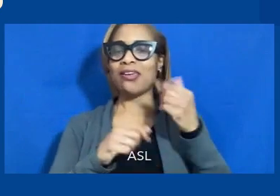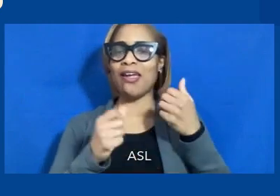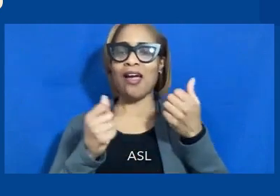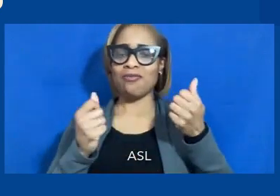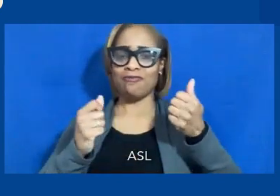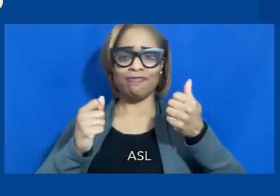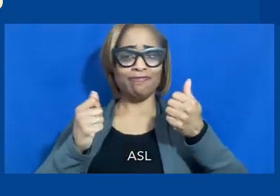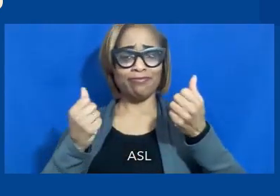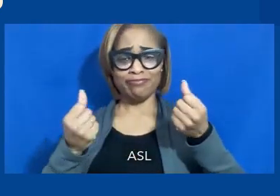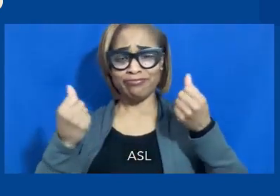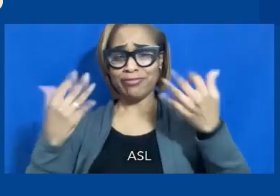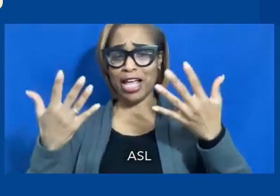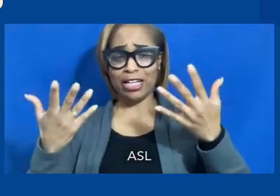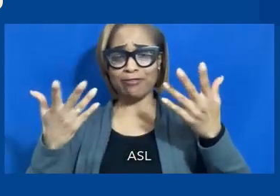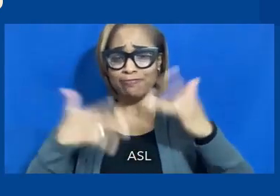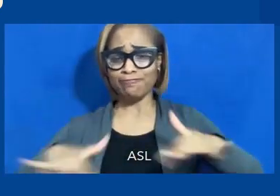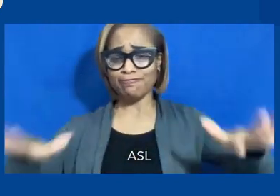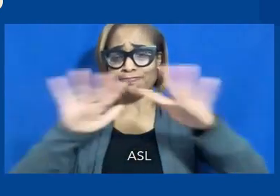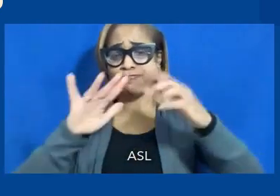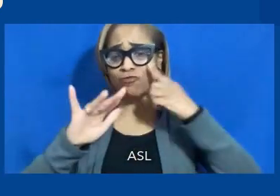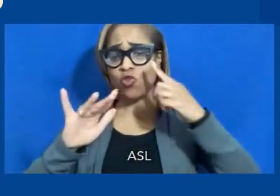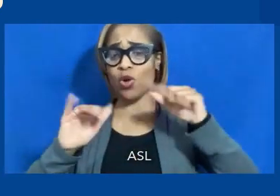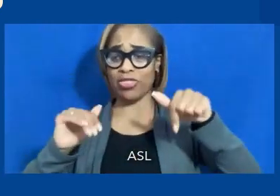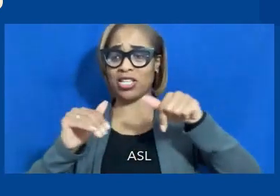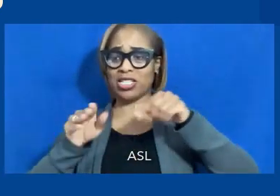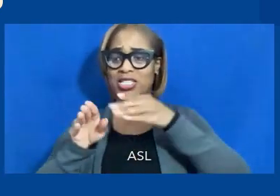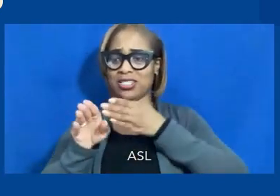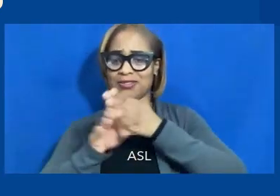for this industry to grow, and there's a lot of